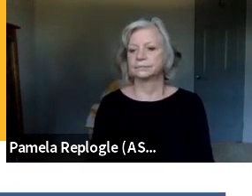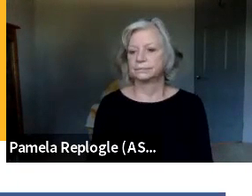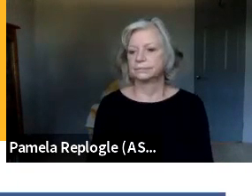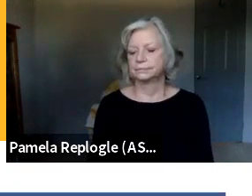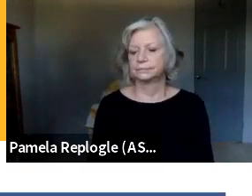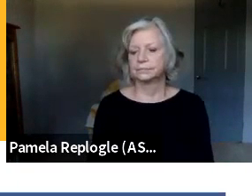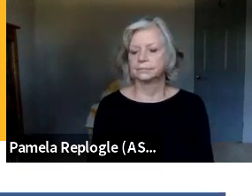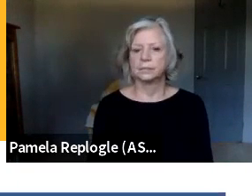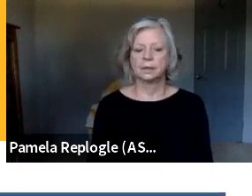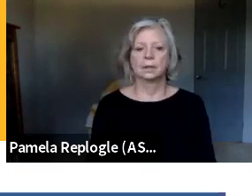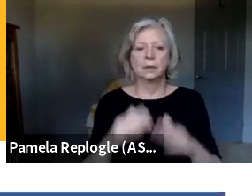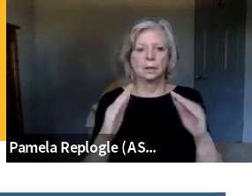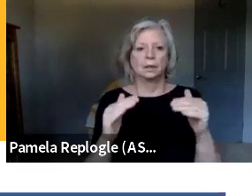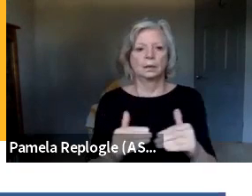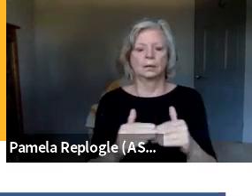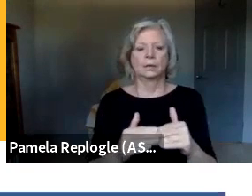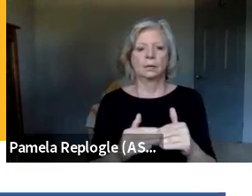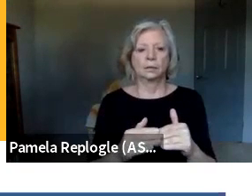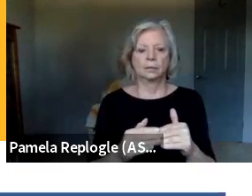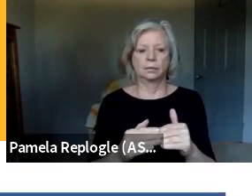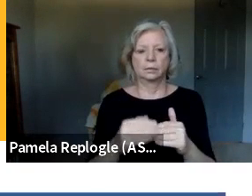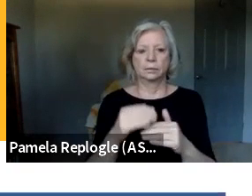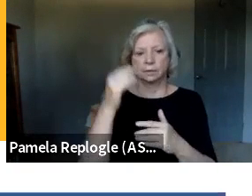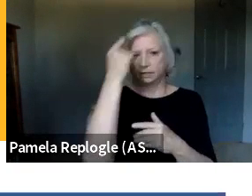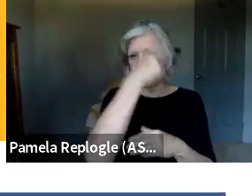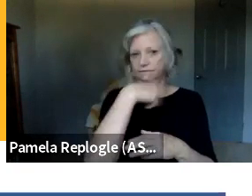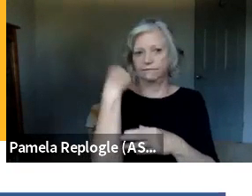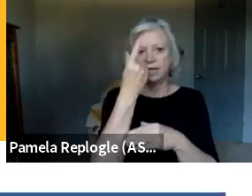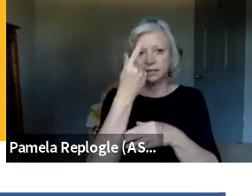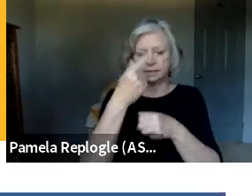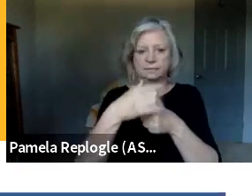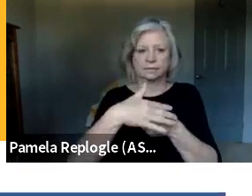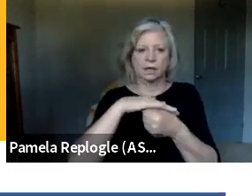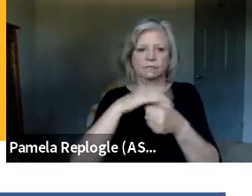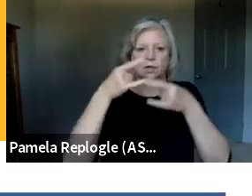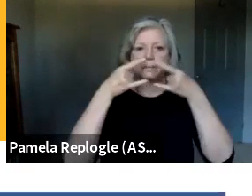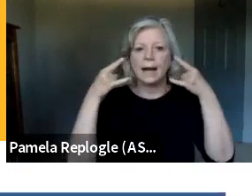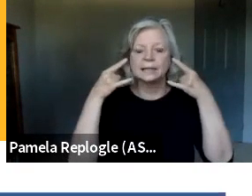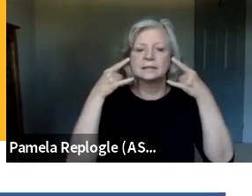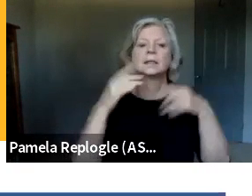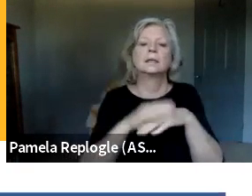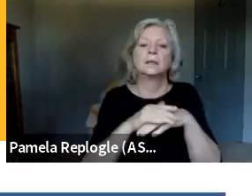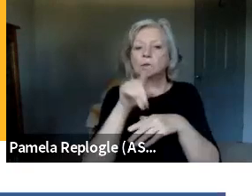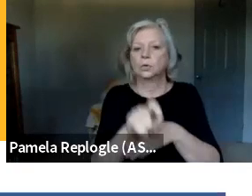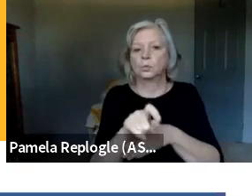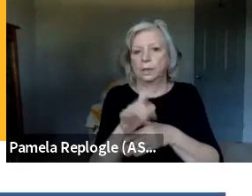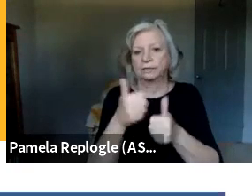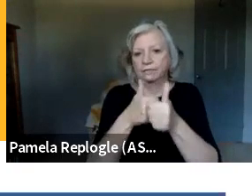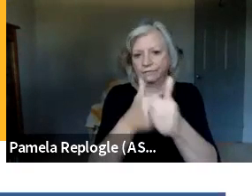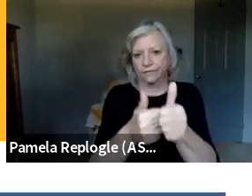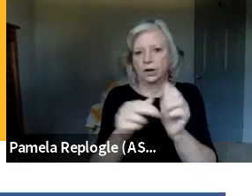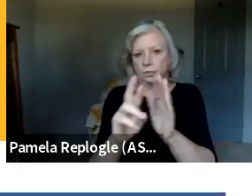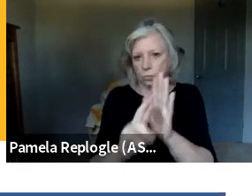When it comes to face covering and masking, we must abide by CDPH, the State Public